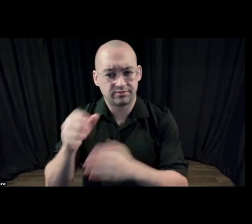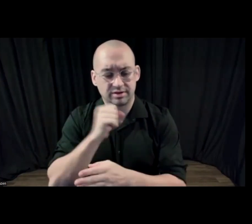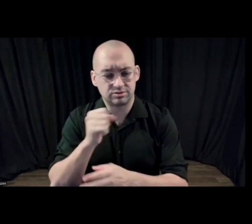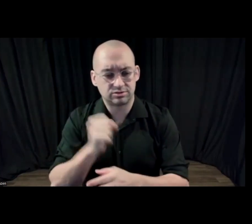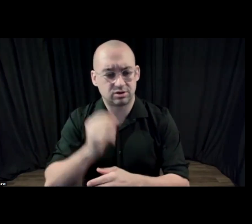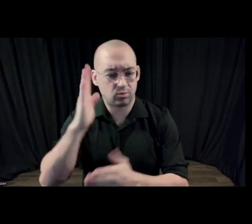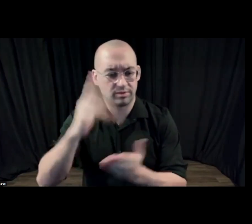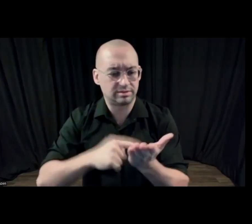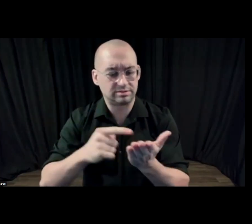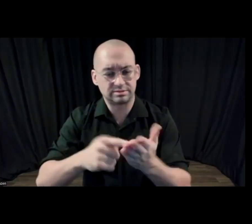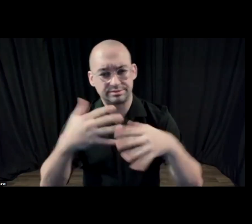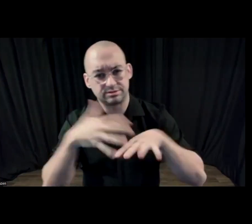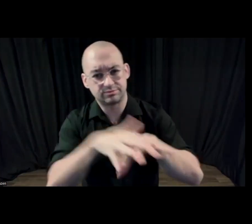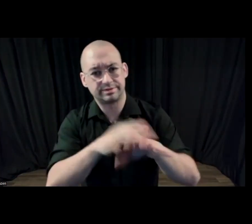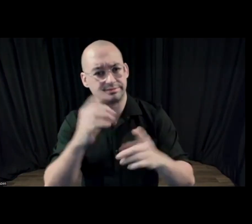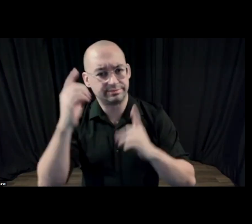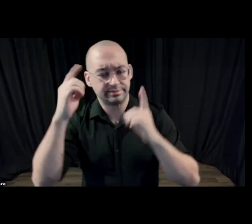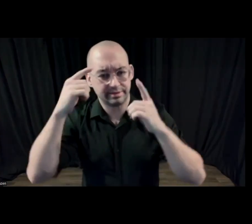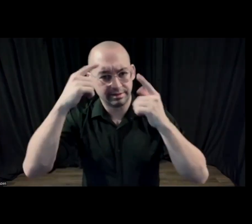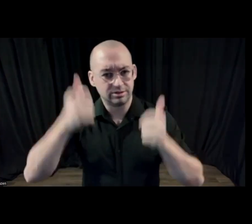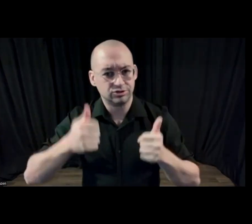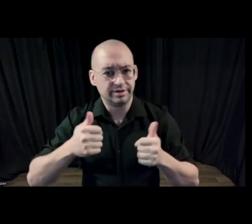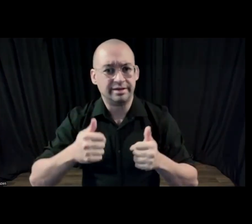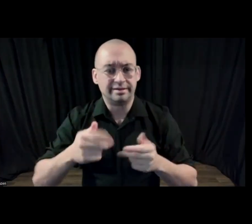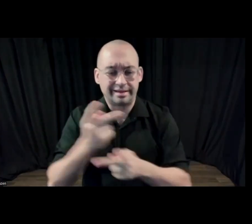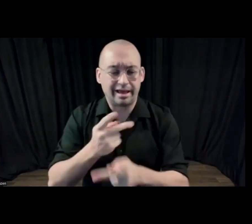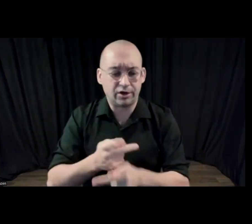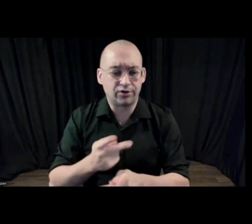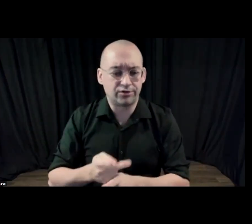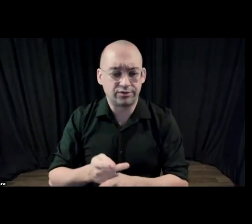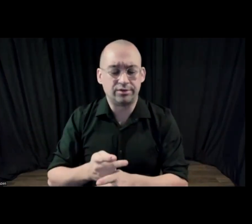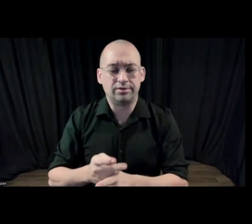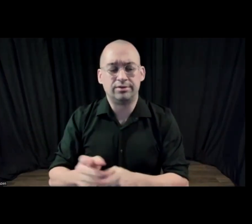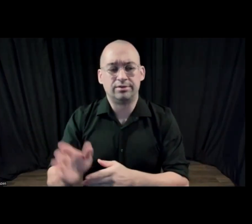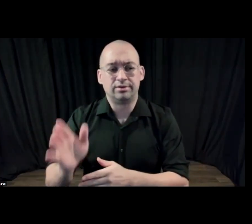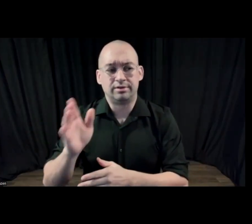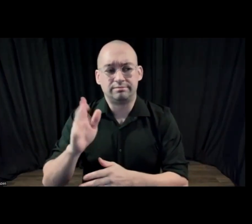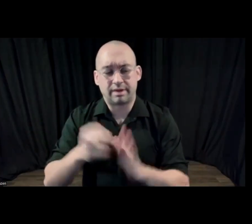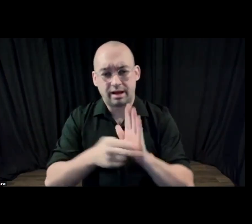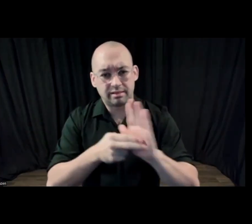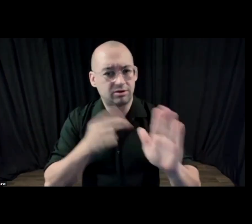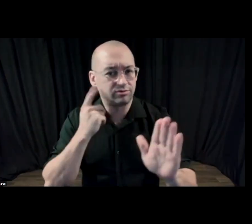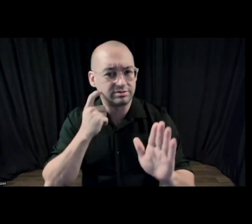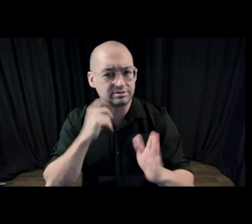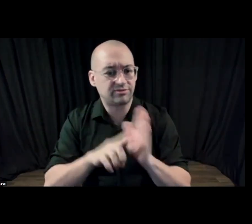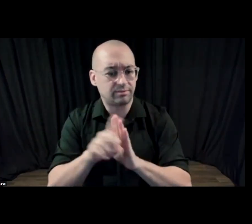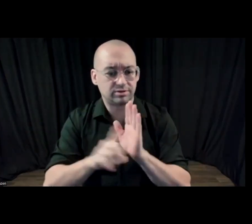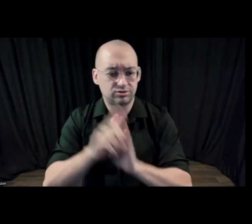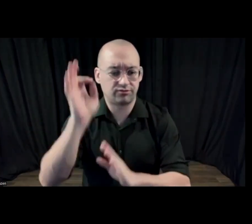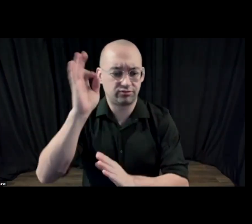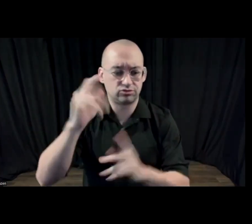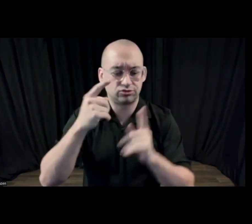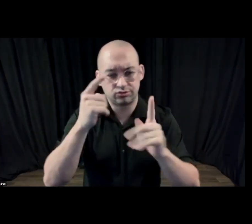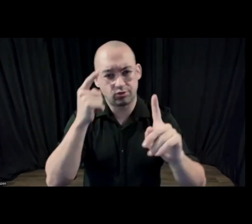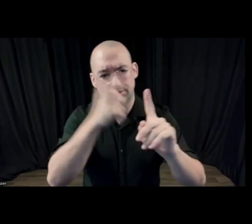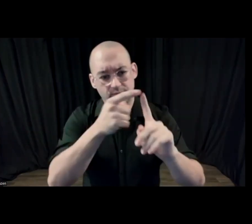discuss the integration of dementia care within the broader Master Plan for Aging and highlight recent developments and future goals. And